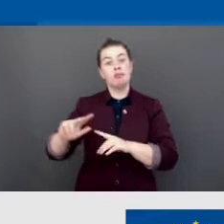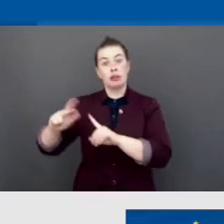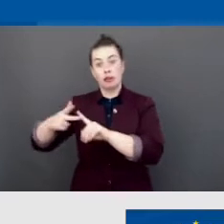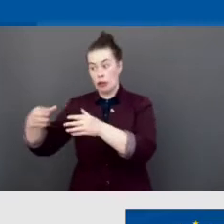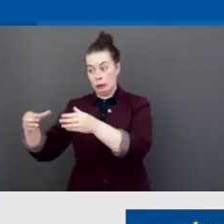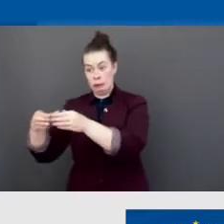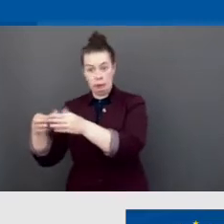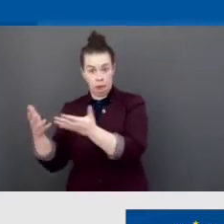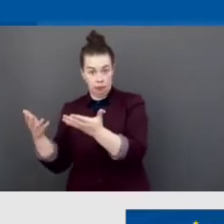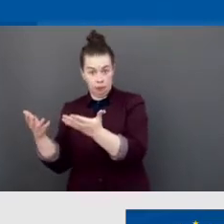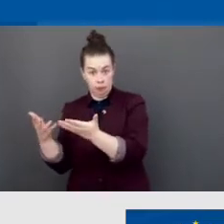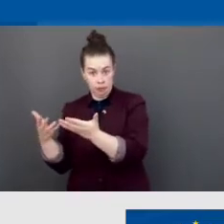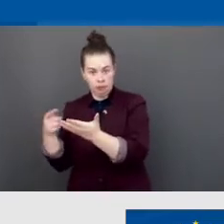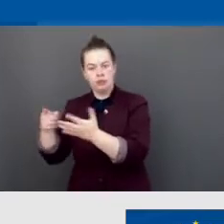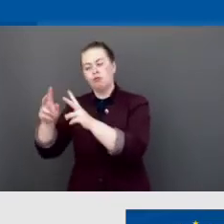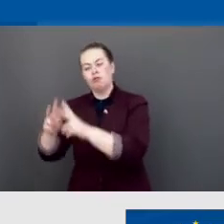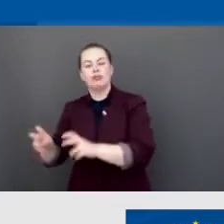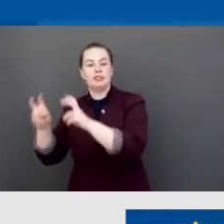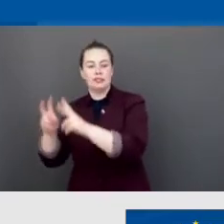The last